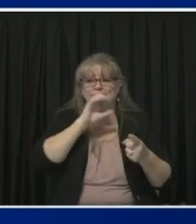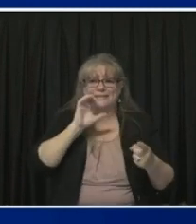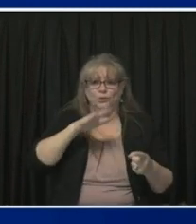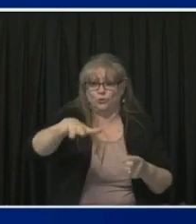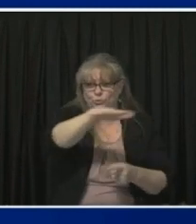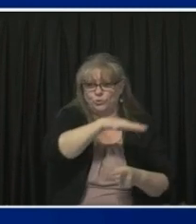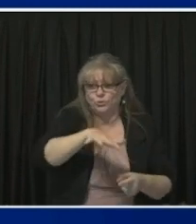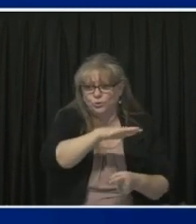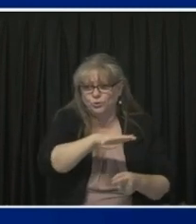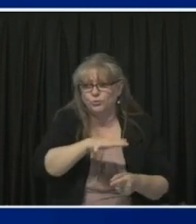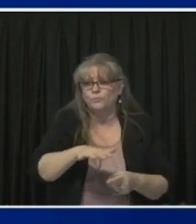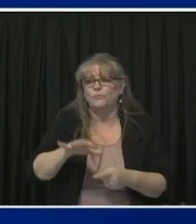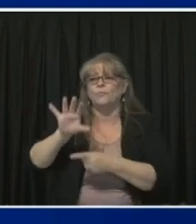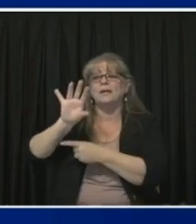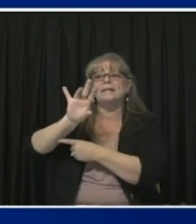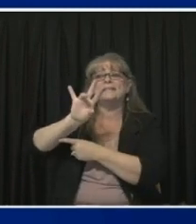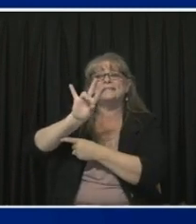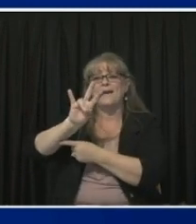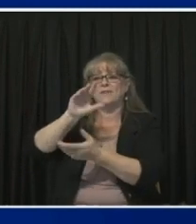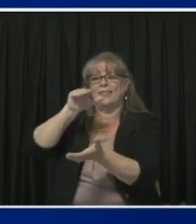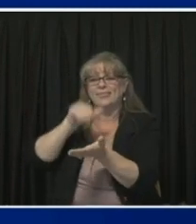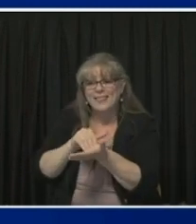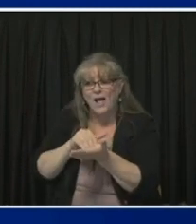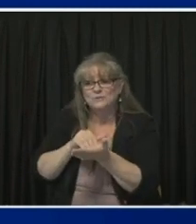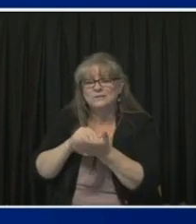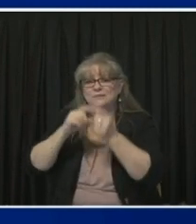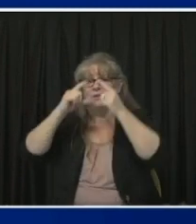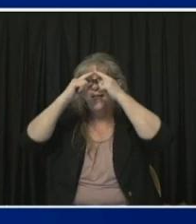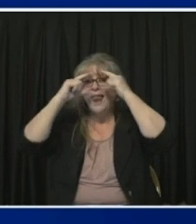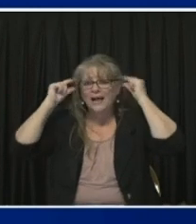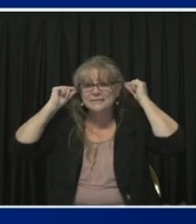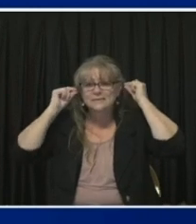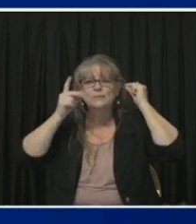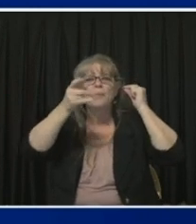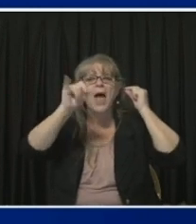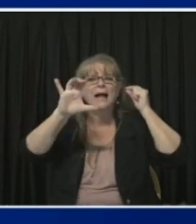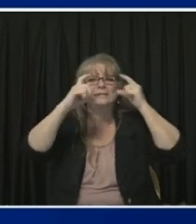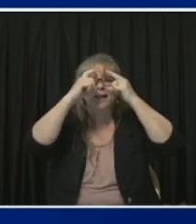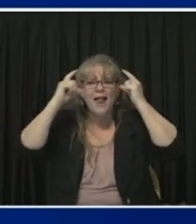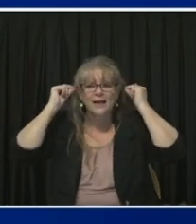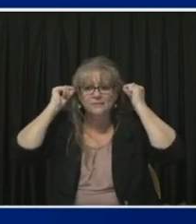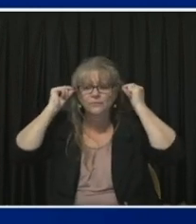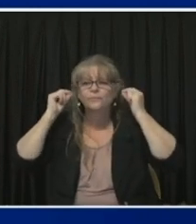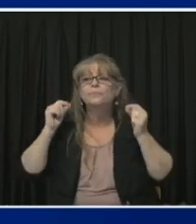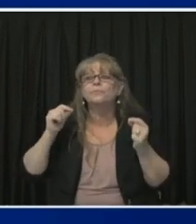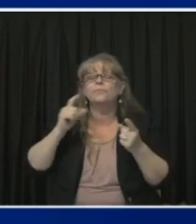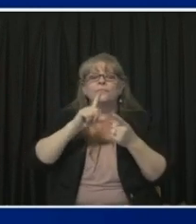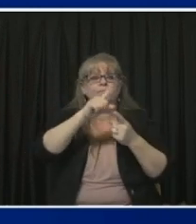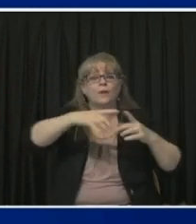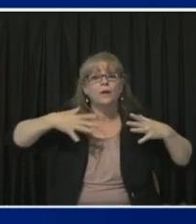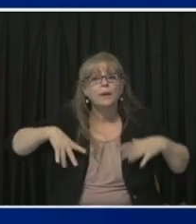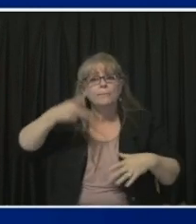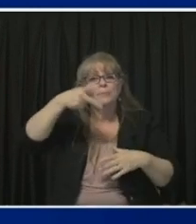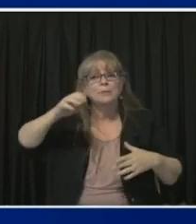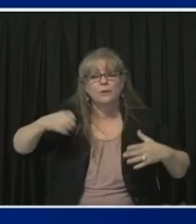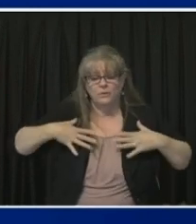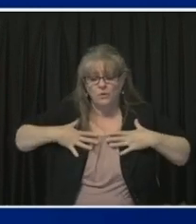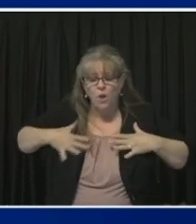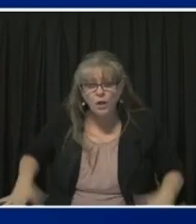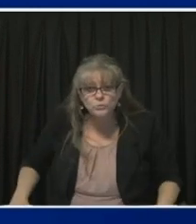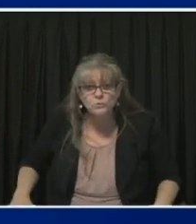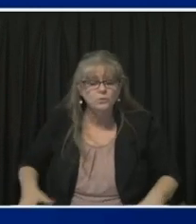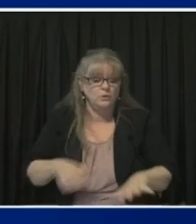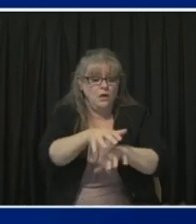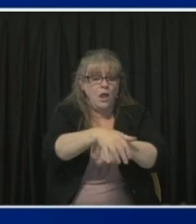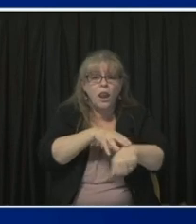types, 7,400 eye protection, generally goggles, 77,000 gowns, 388,000 gloves, and we're really stepping up that